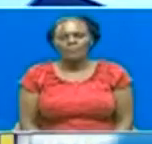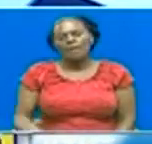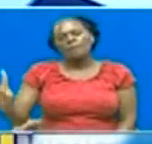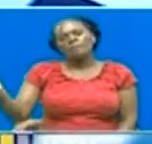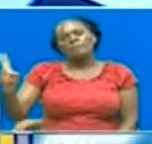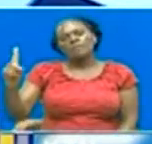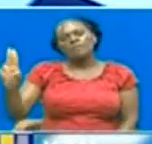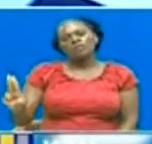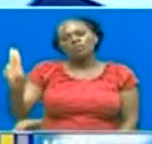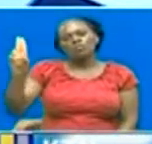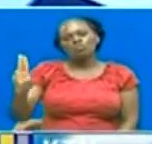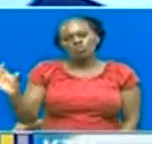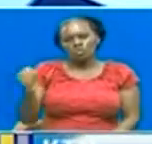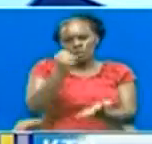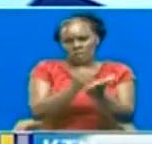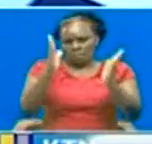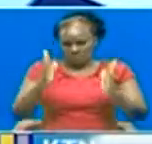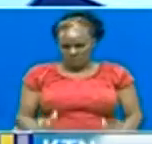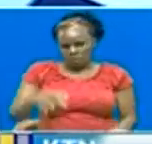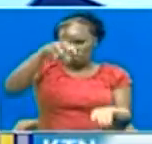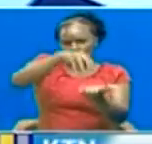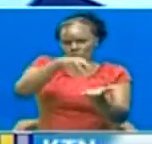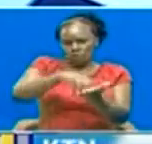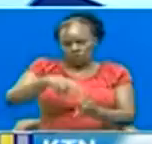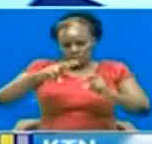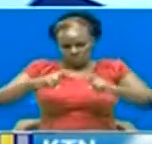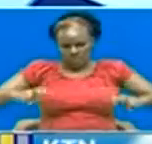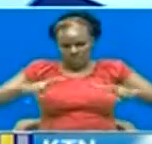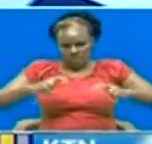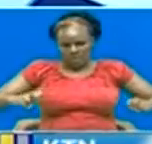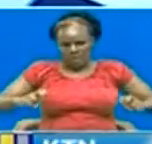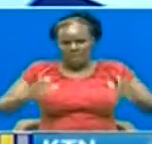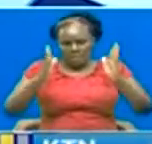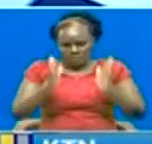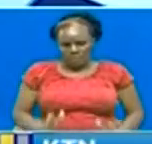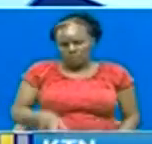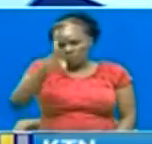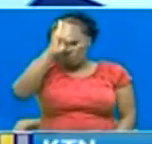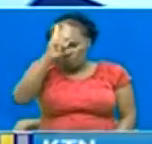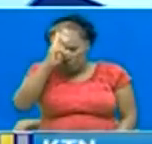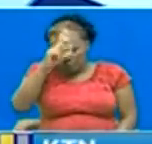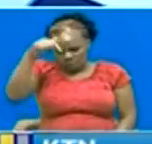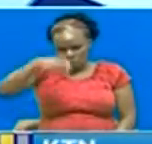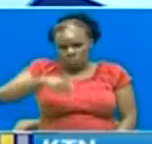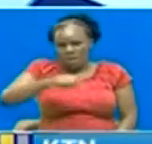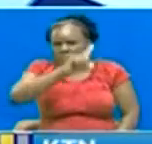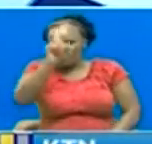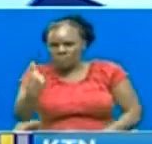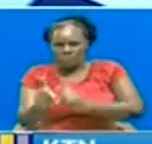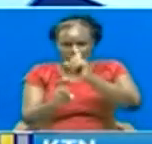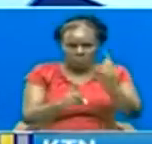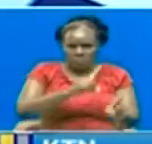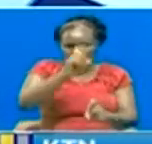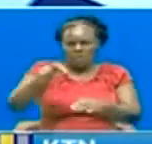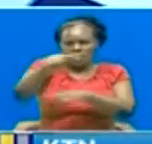President Uhuru Kenyatta's nominee for the position of Inspector General of Police, Joseph Kipchirchir Boinet, was today vetted by the